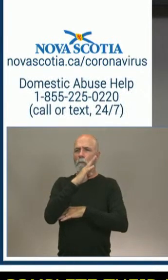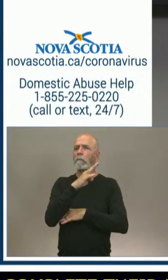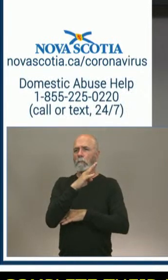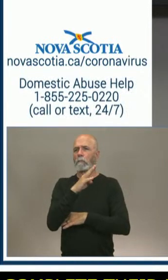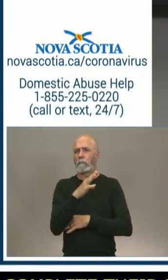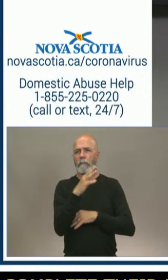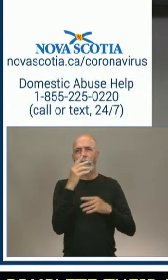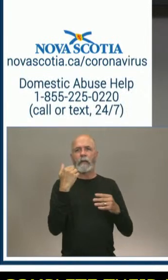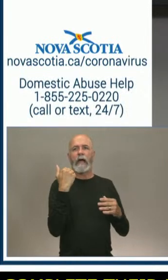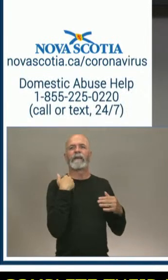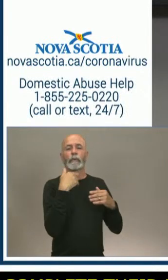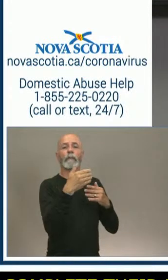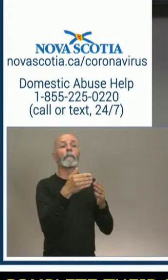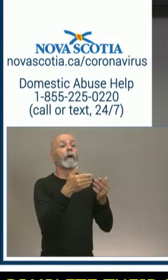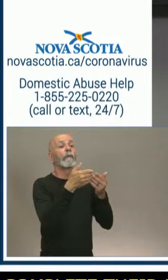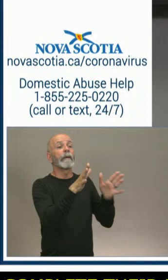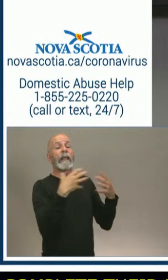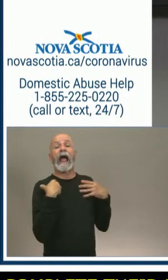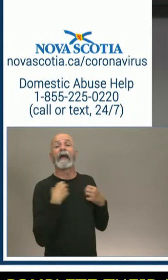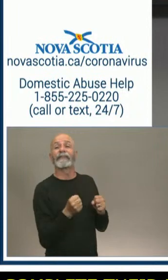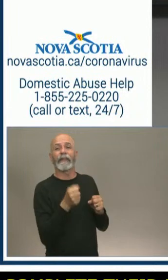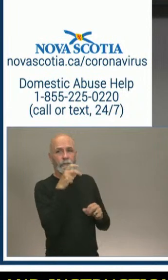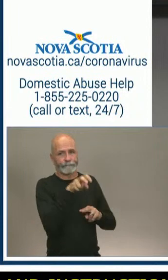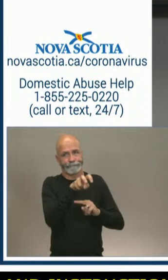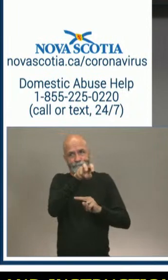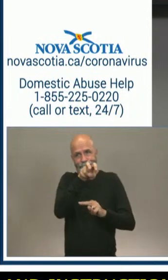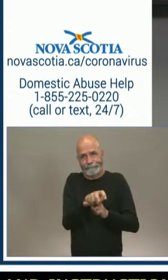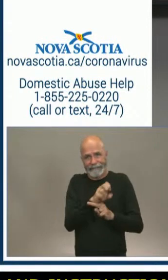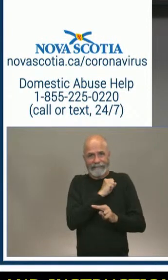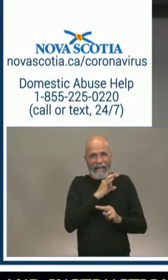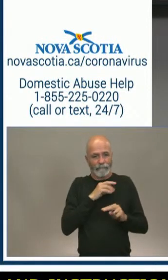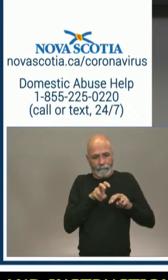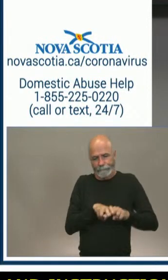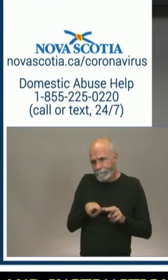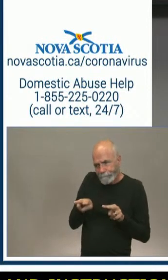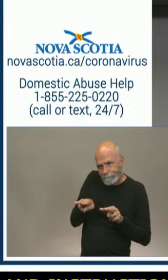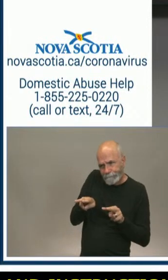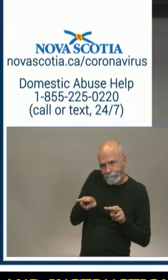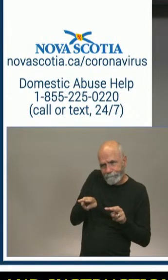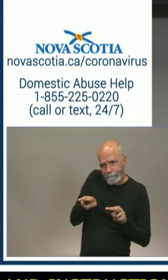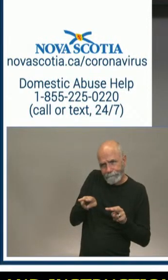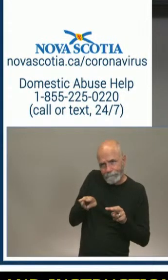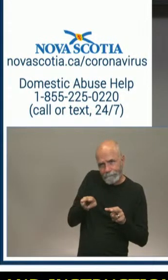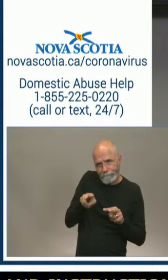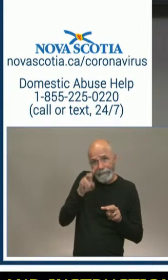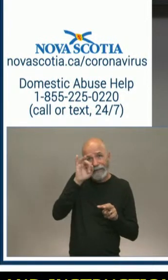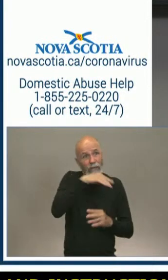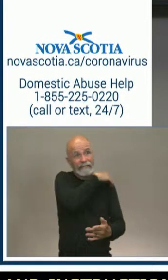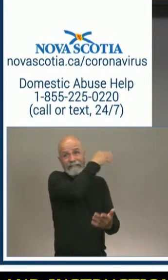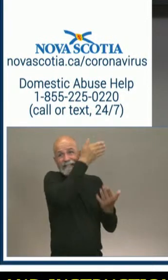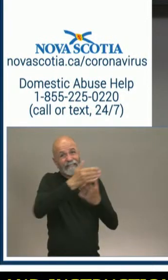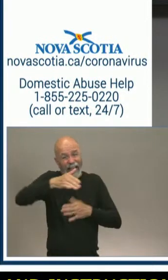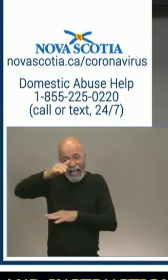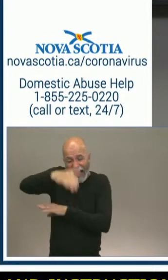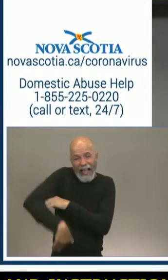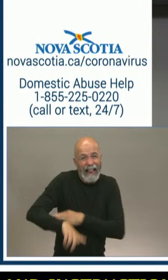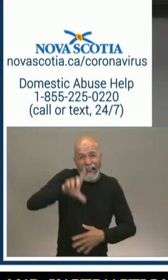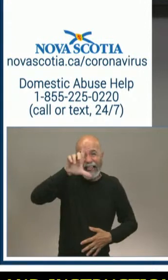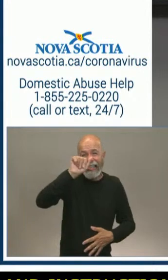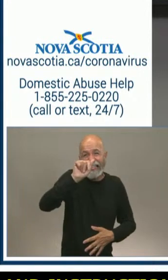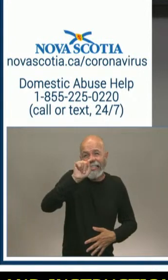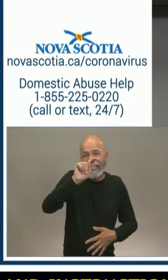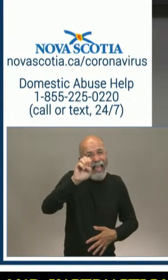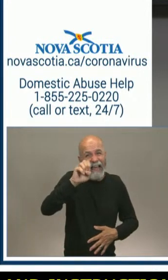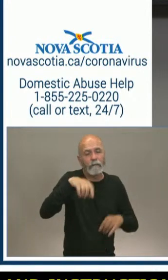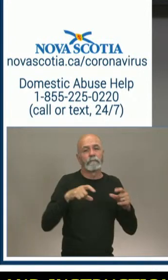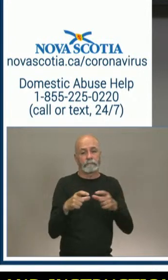staff available to help if necessary. If they arrive in the late evening or overnight, they will take the kit with them to where they are